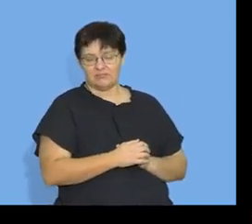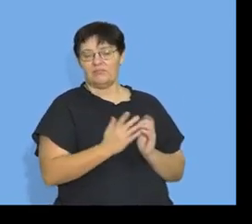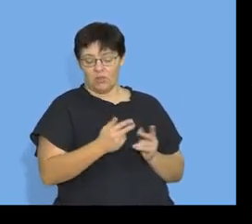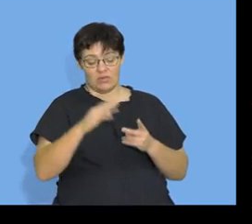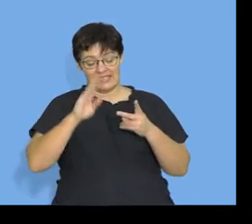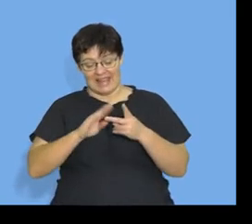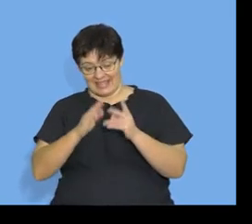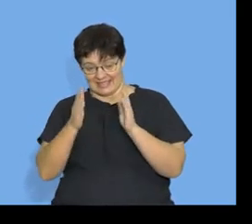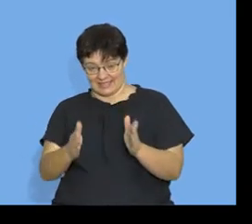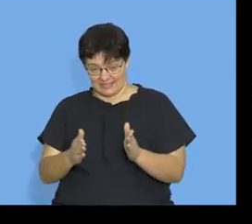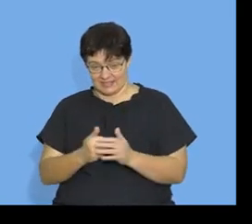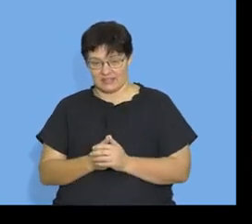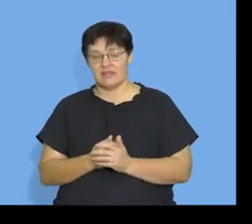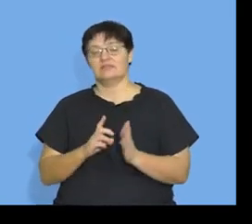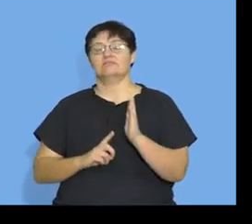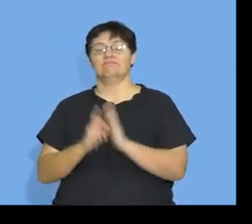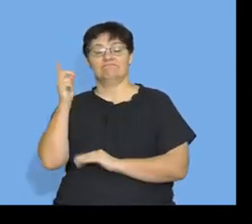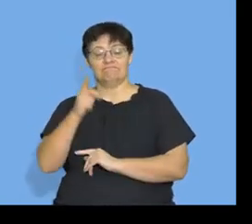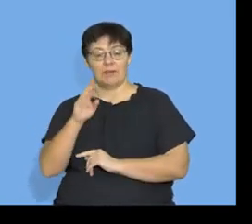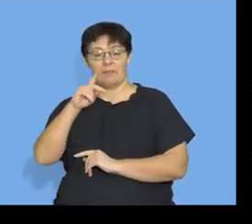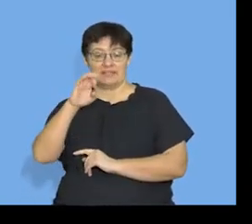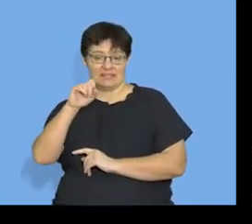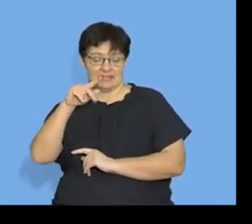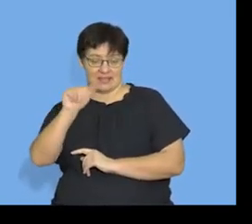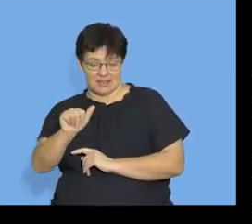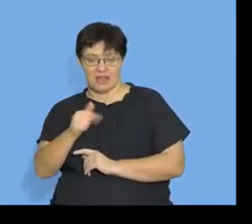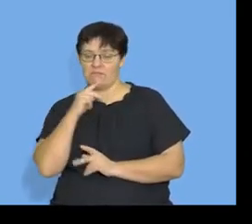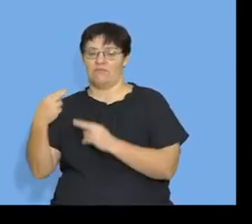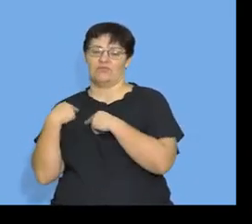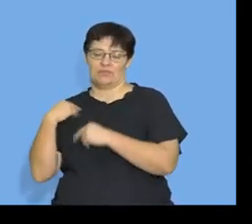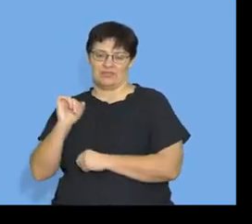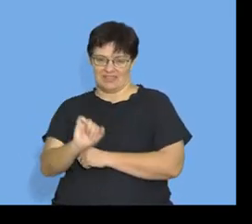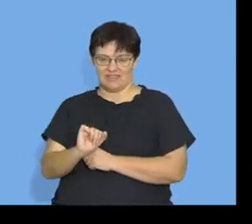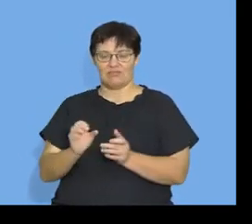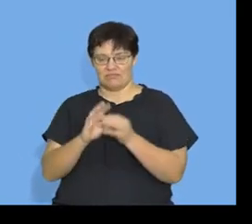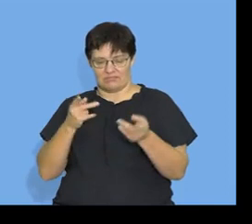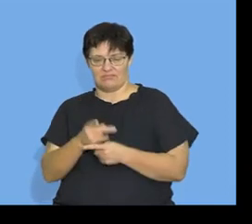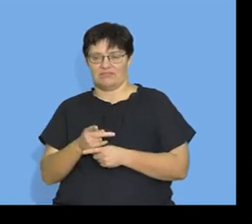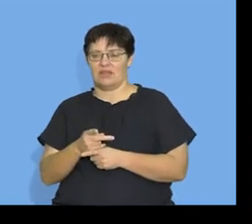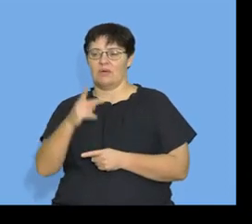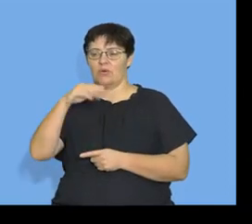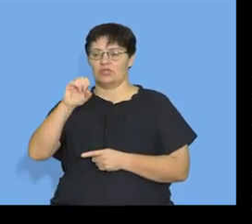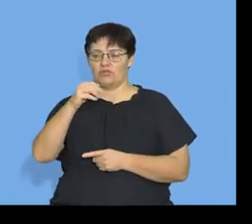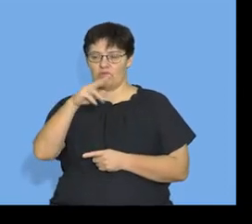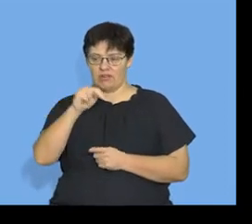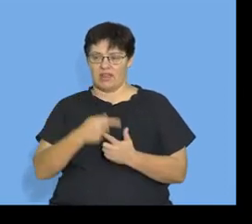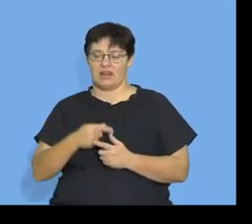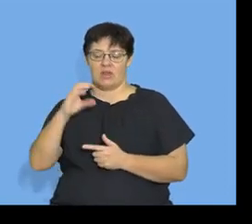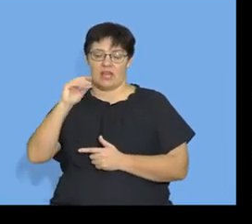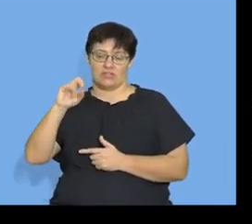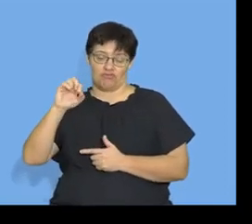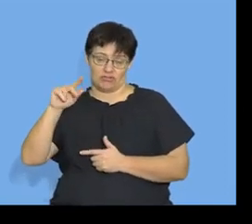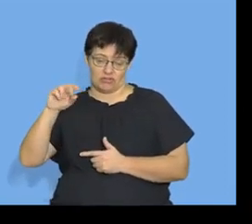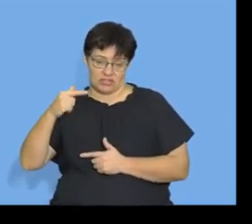these hormones. However, in the second trimester, it is the development of the placenta that is responsible for the release of